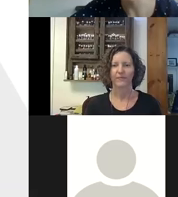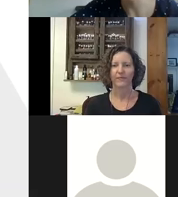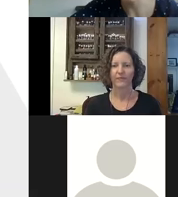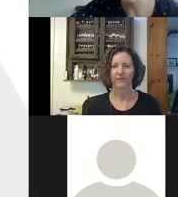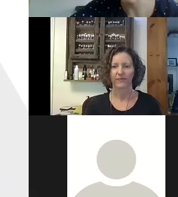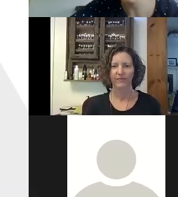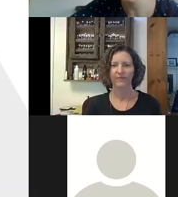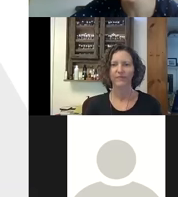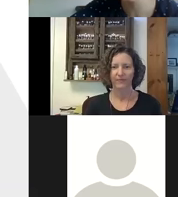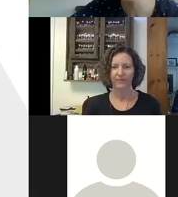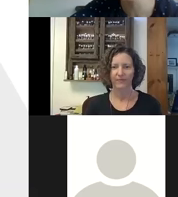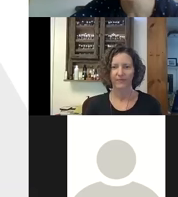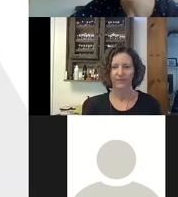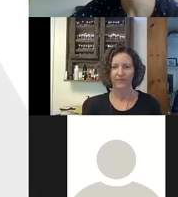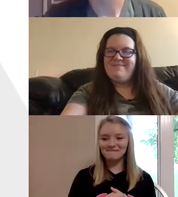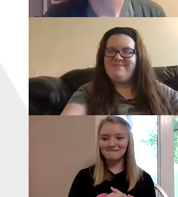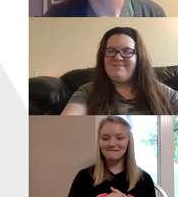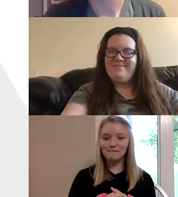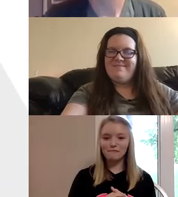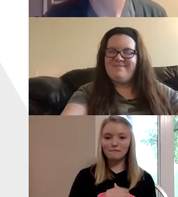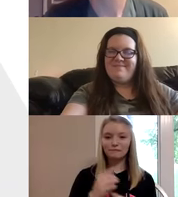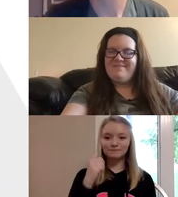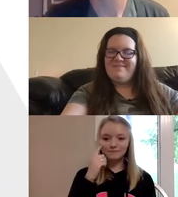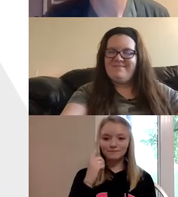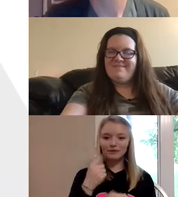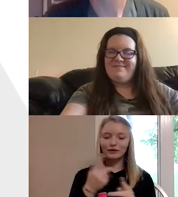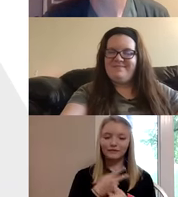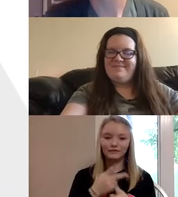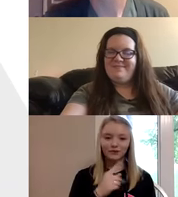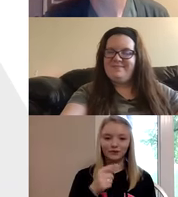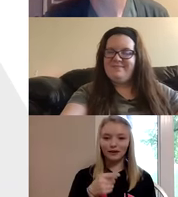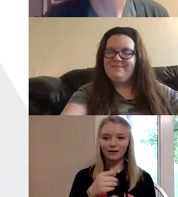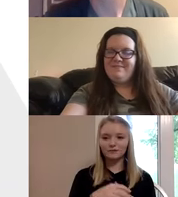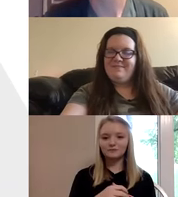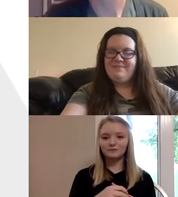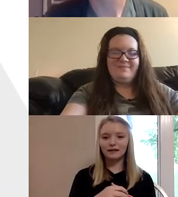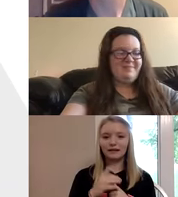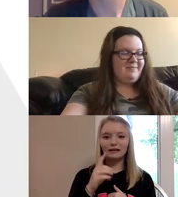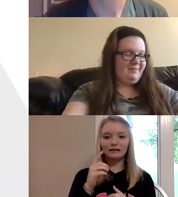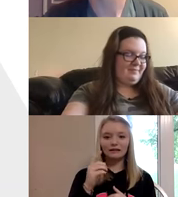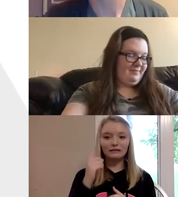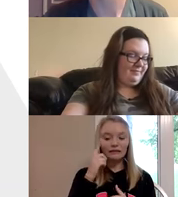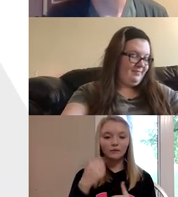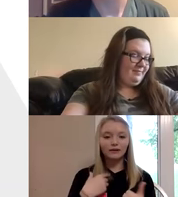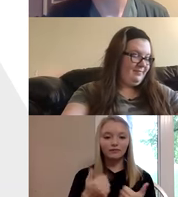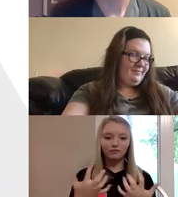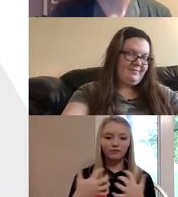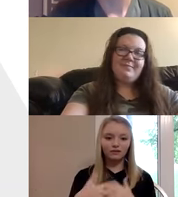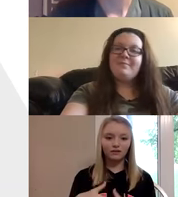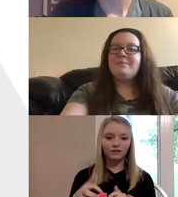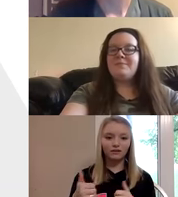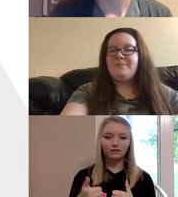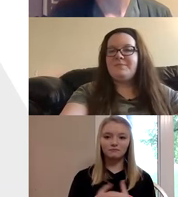And I think I got everything together.